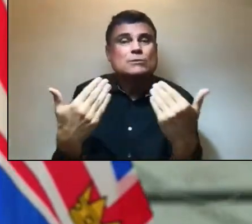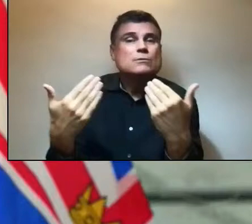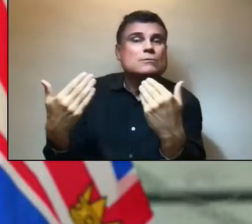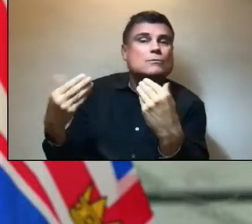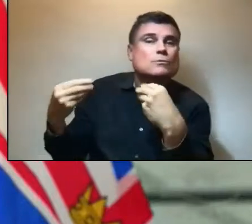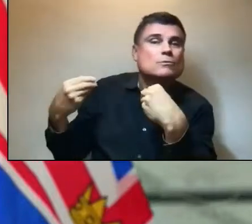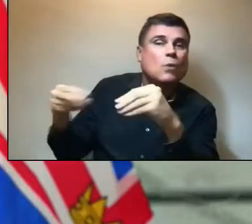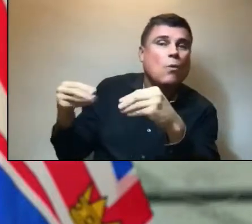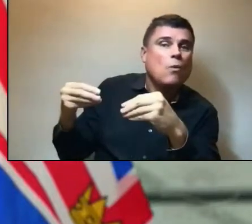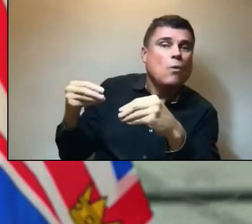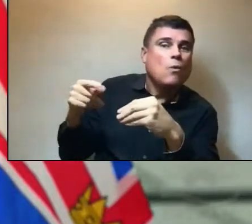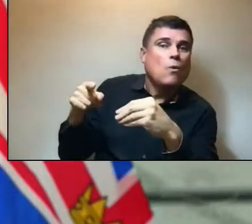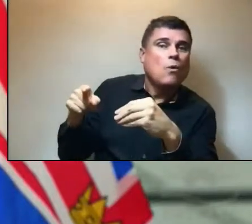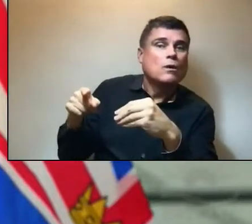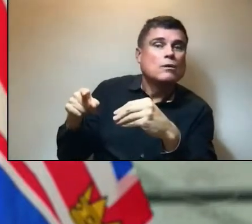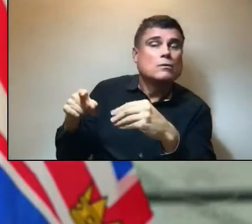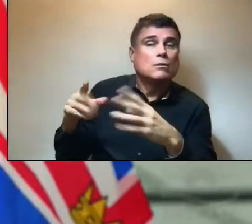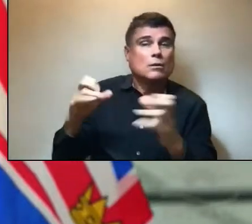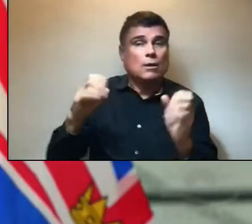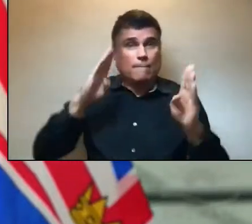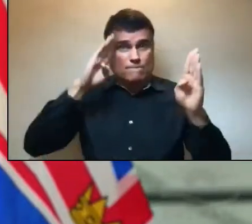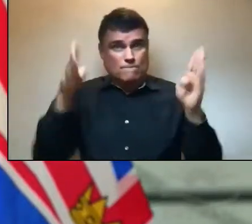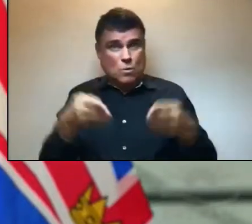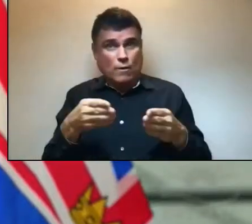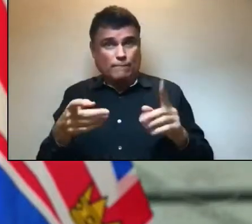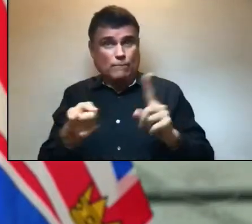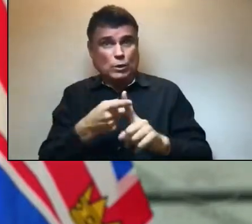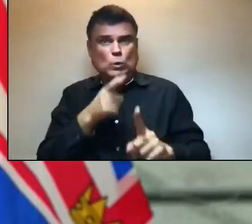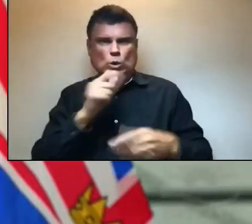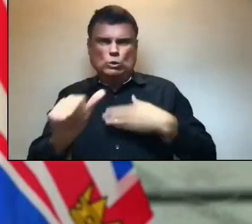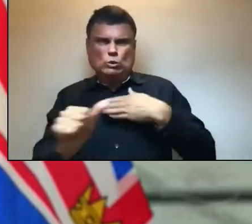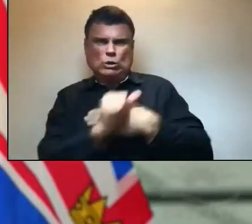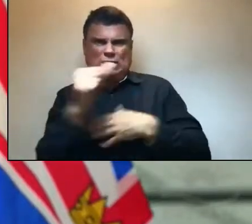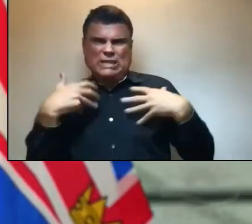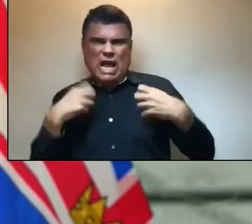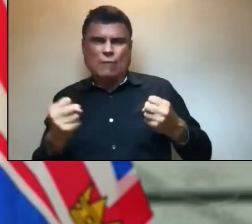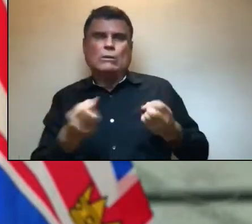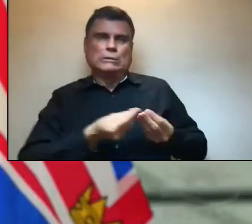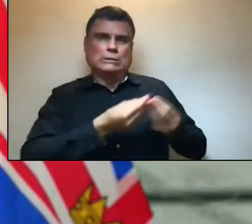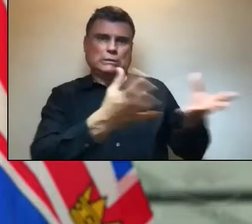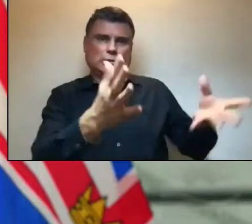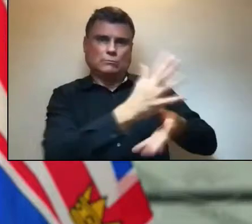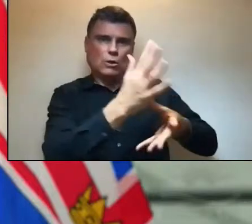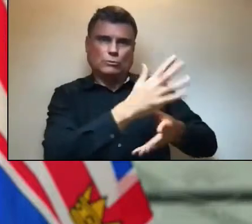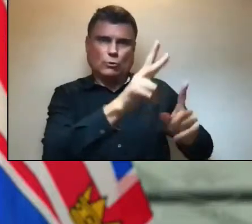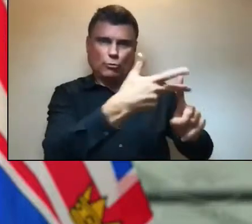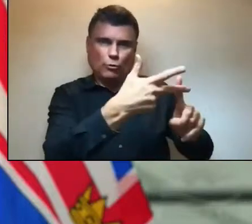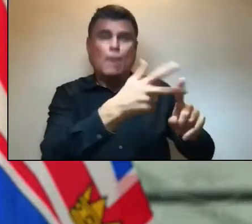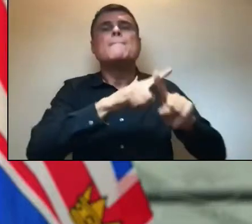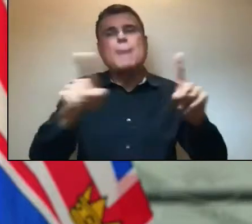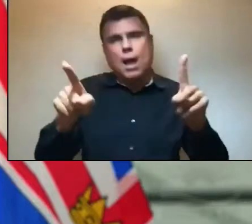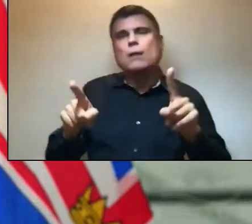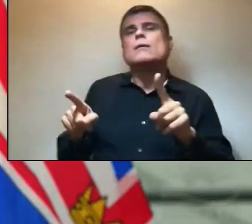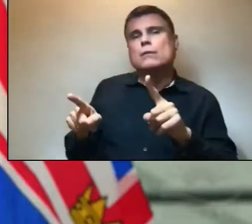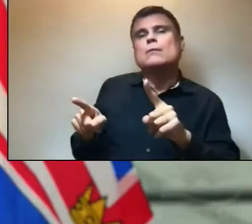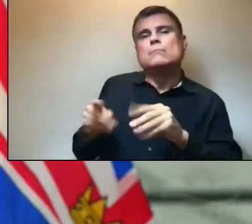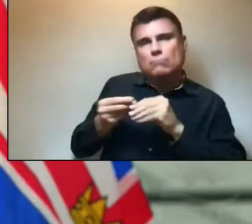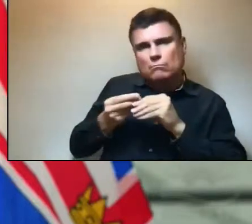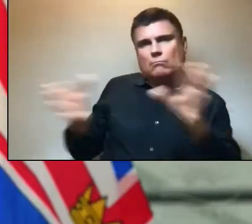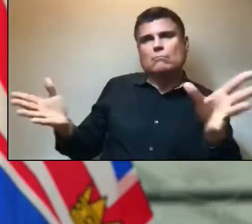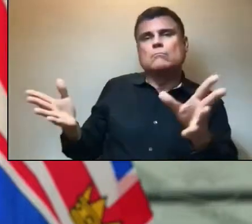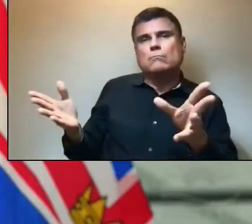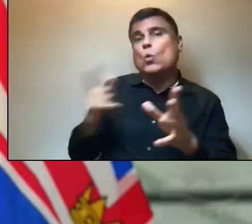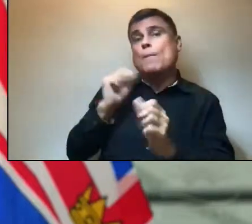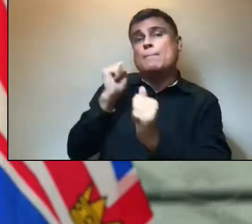focusing on those most at risk first, as we did with our initial primary series, and that also corresponds with the